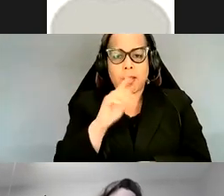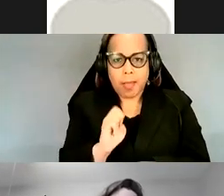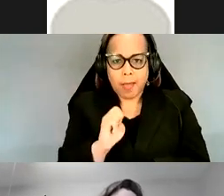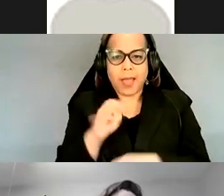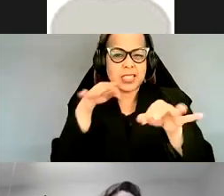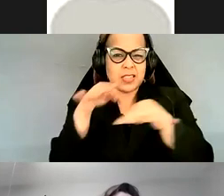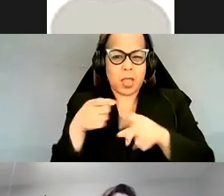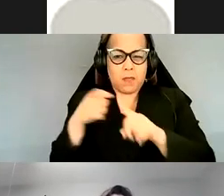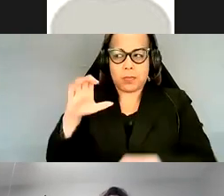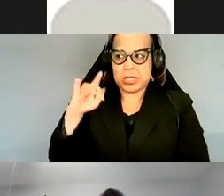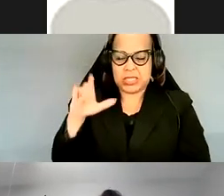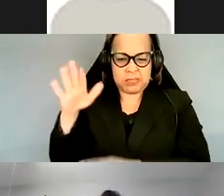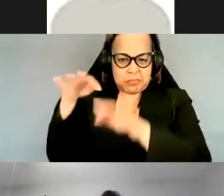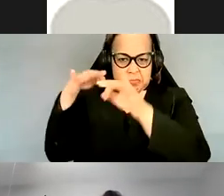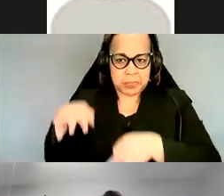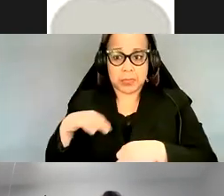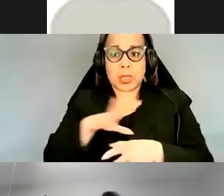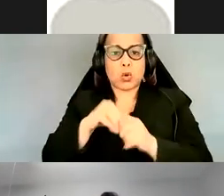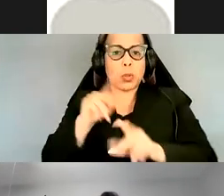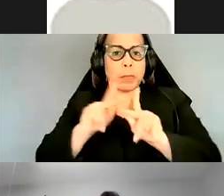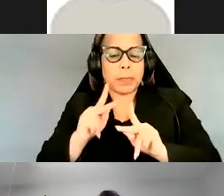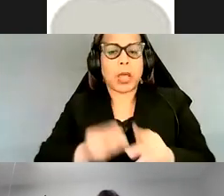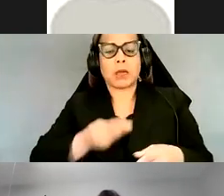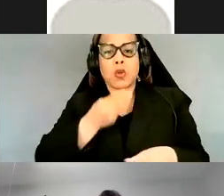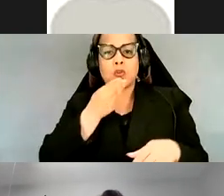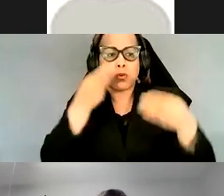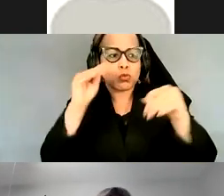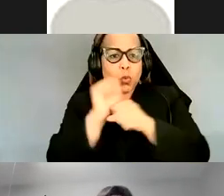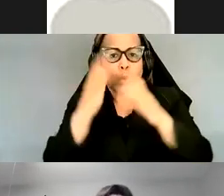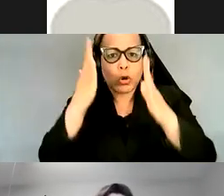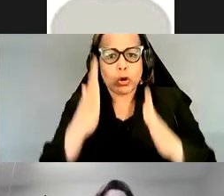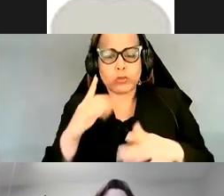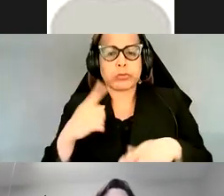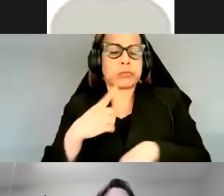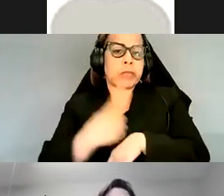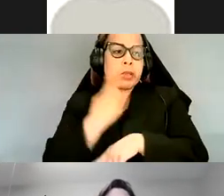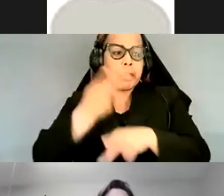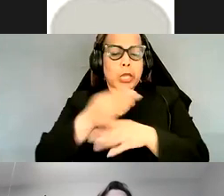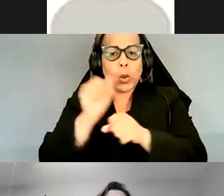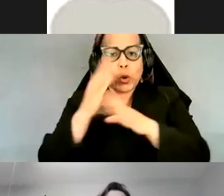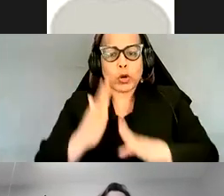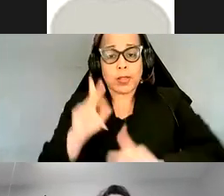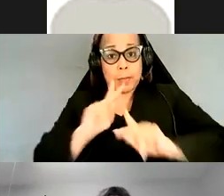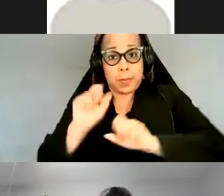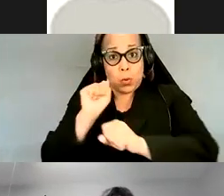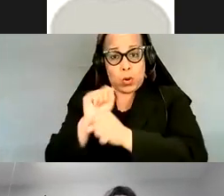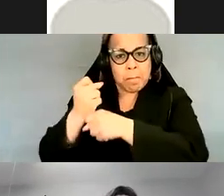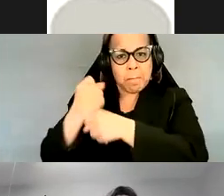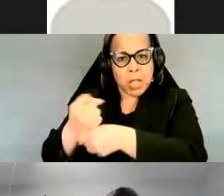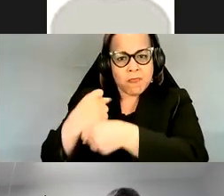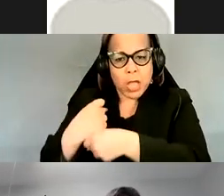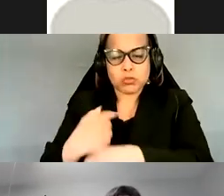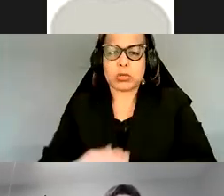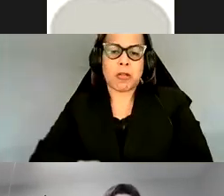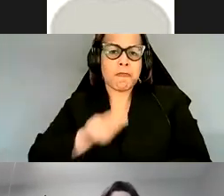the CDC. That has included people like grocery store workers, daycare workers, people working in manufacturing and